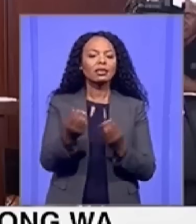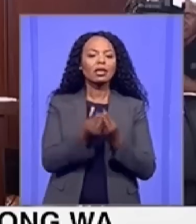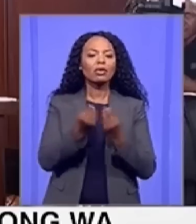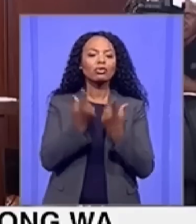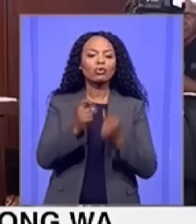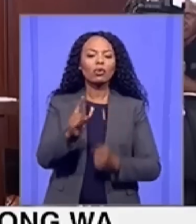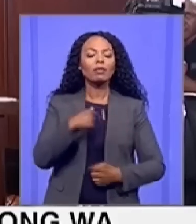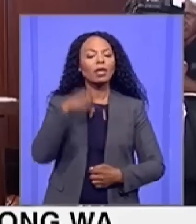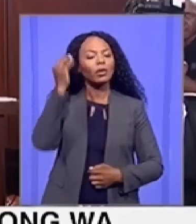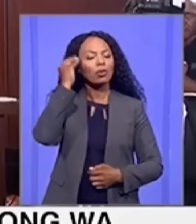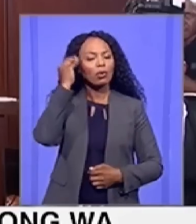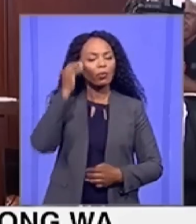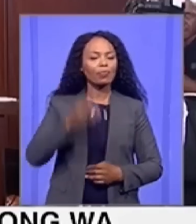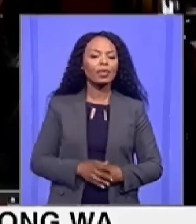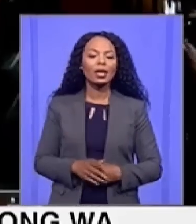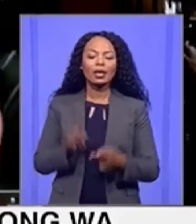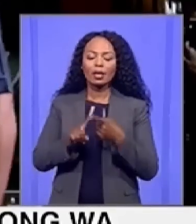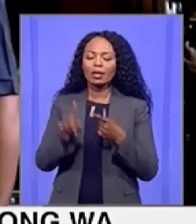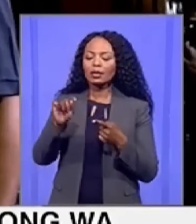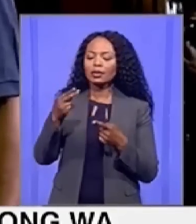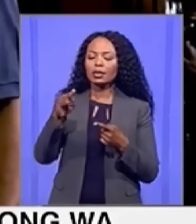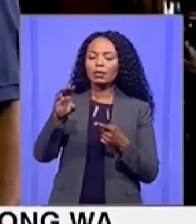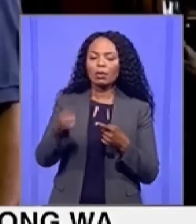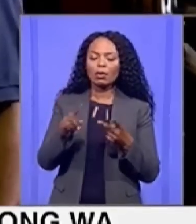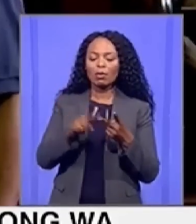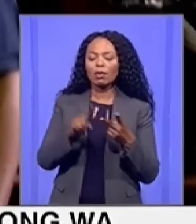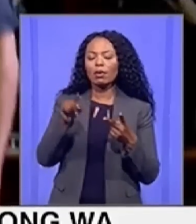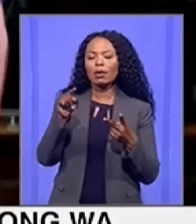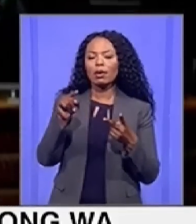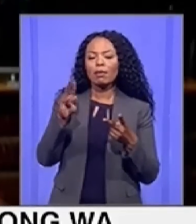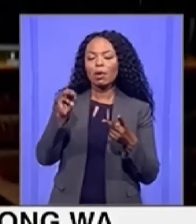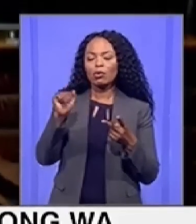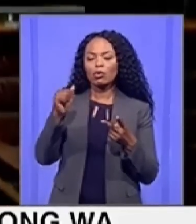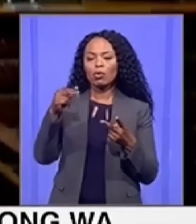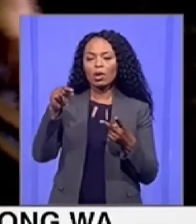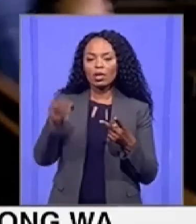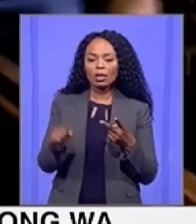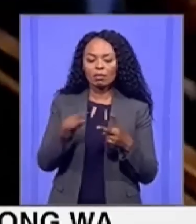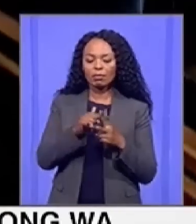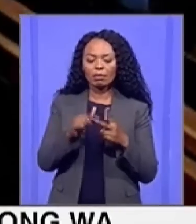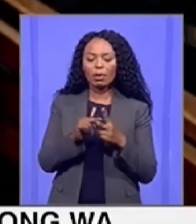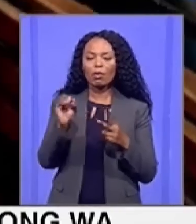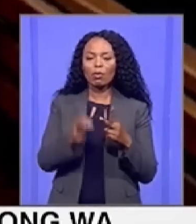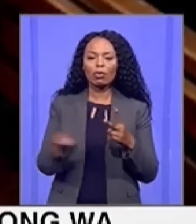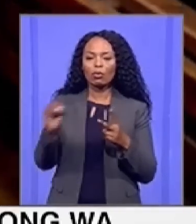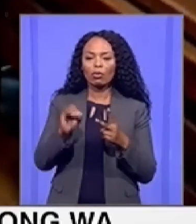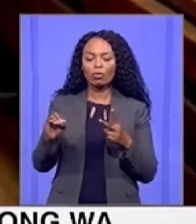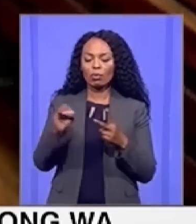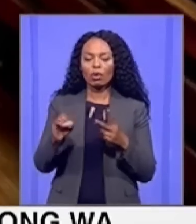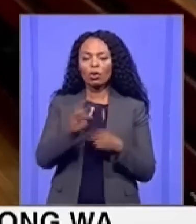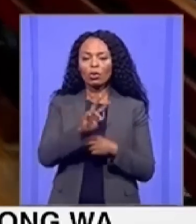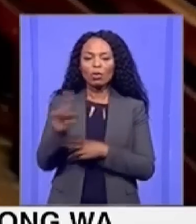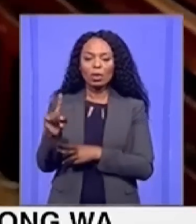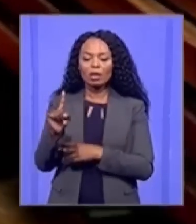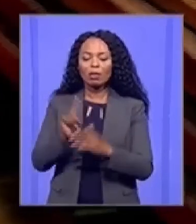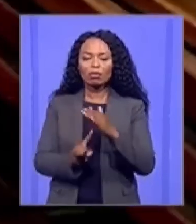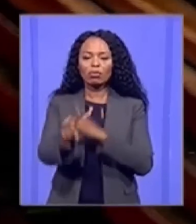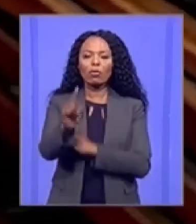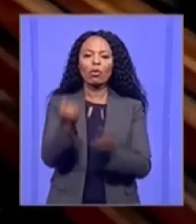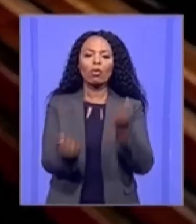le ene go akaretsa le Bester ba tla tlhagelela fa pele ga lekgotlatshekelo fa diphalane a tlhola malatsi a le 11.